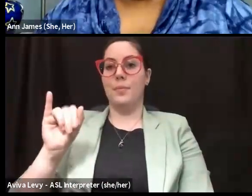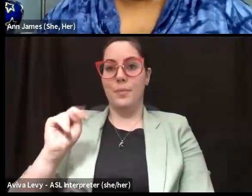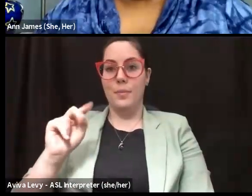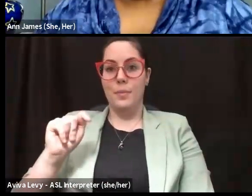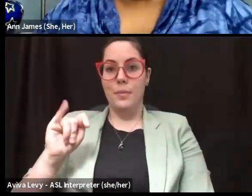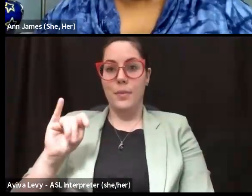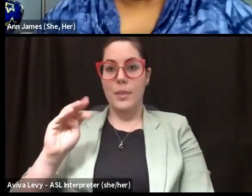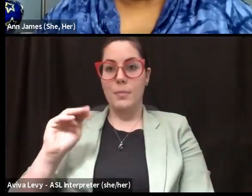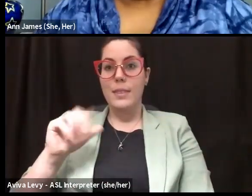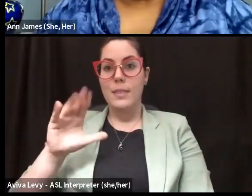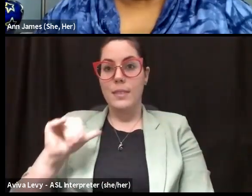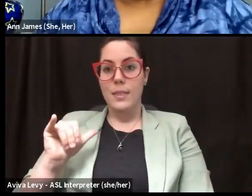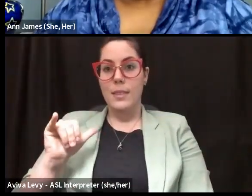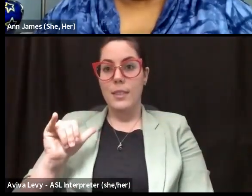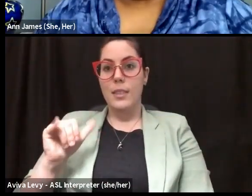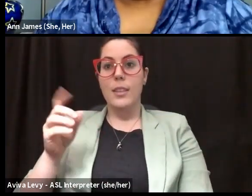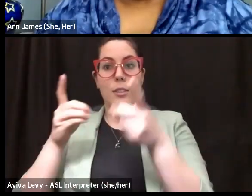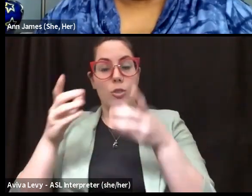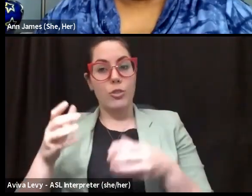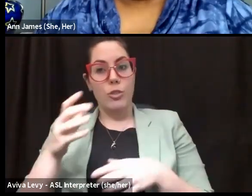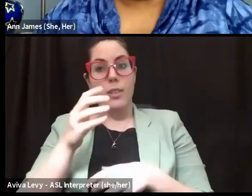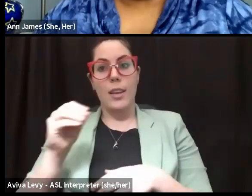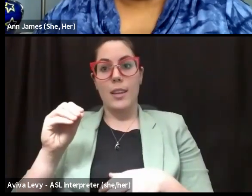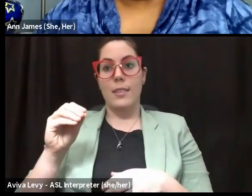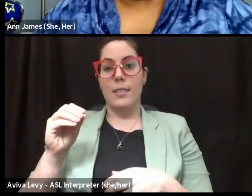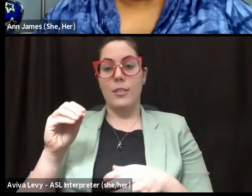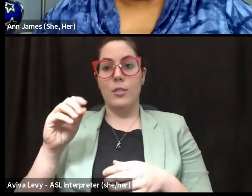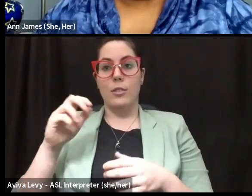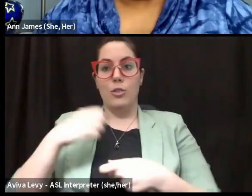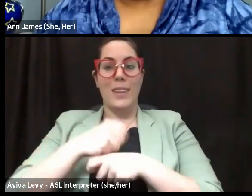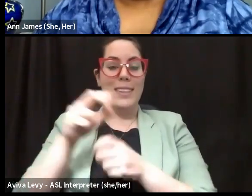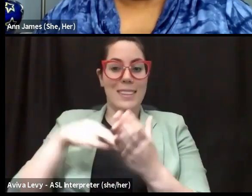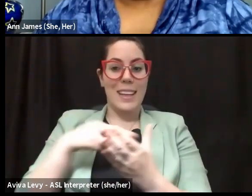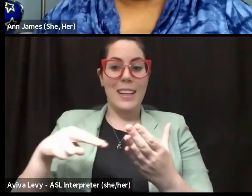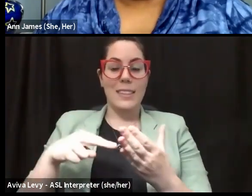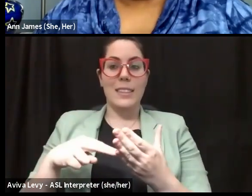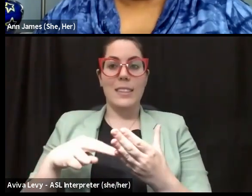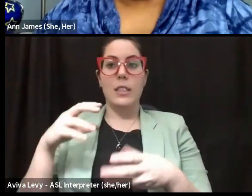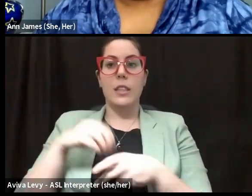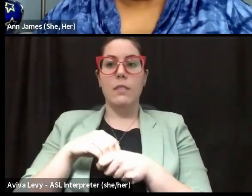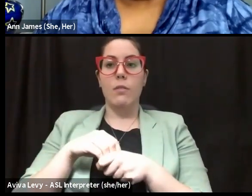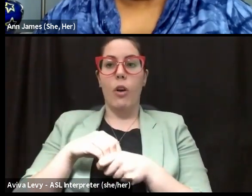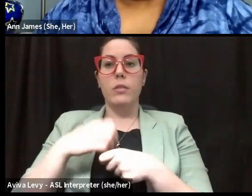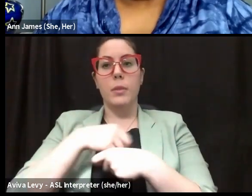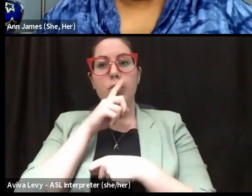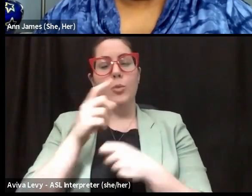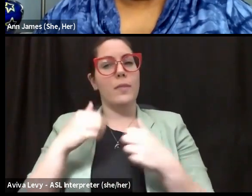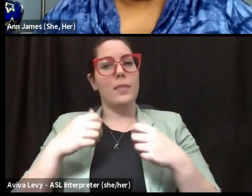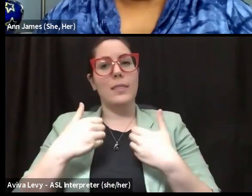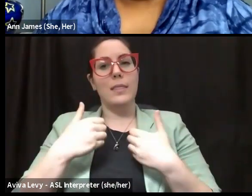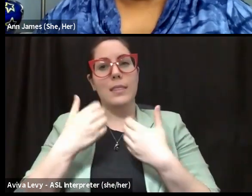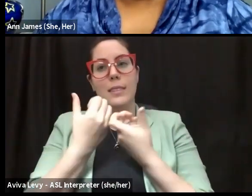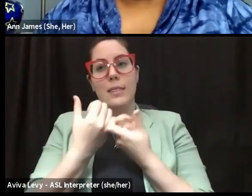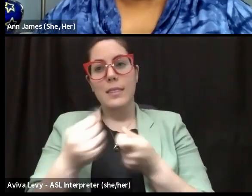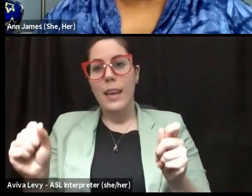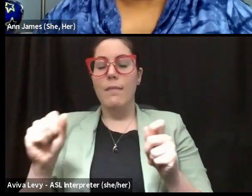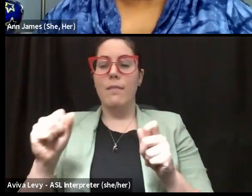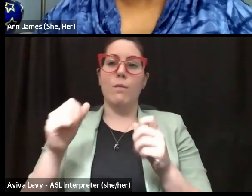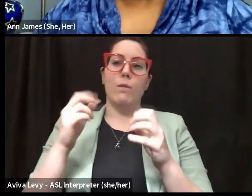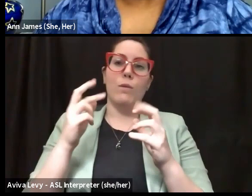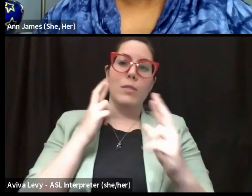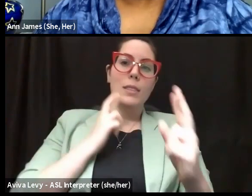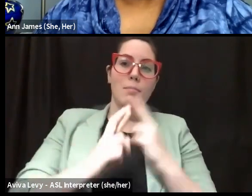craft of delivering moments of staged intimacy or sexual violence with the same respect, specificity, and professionalism